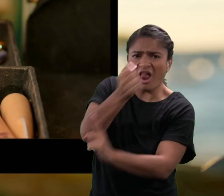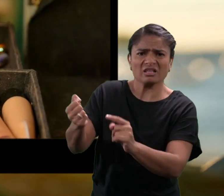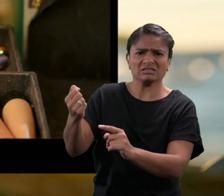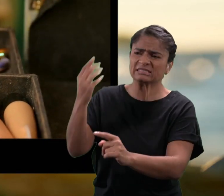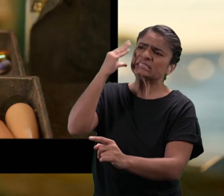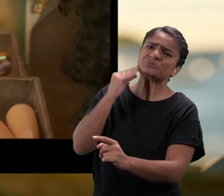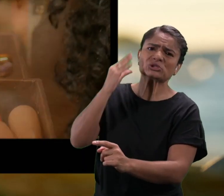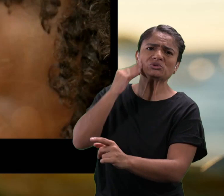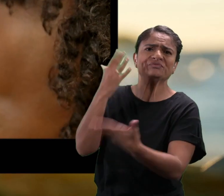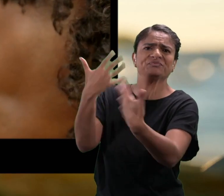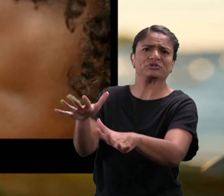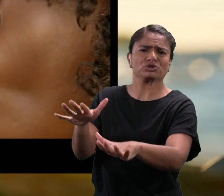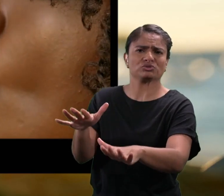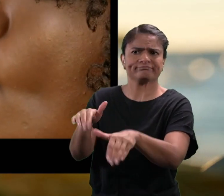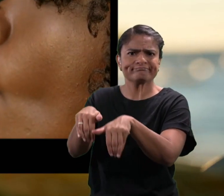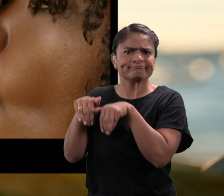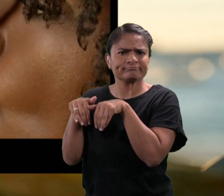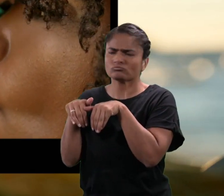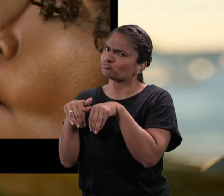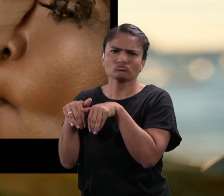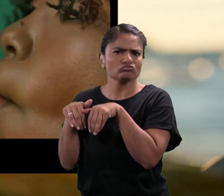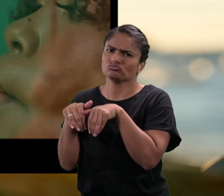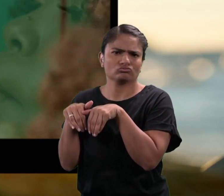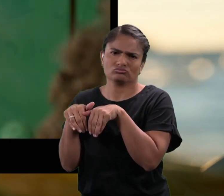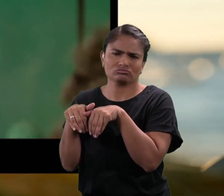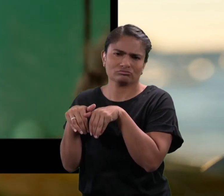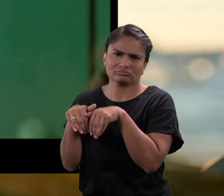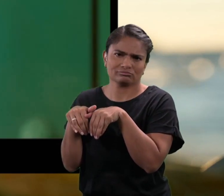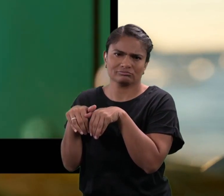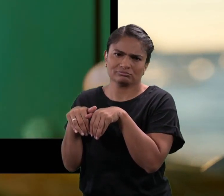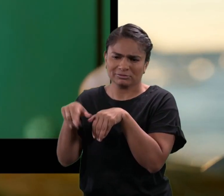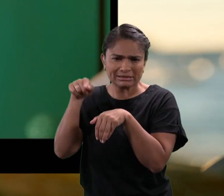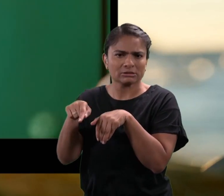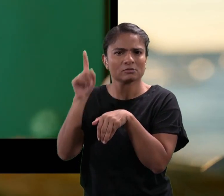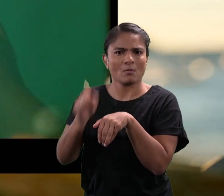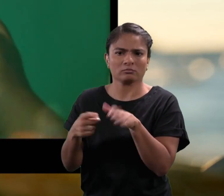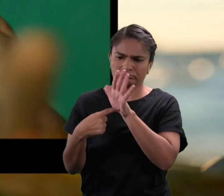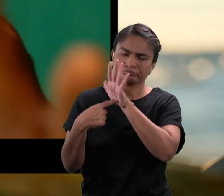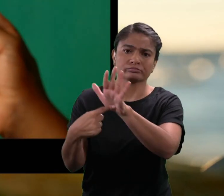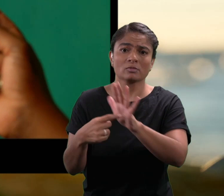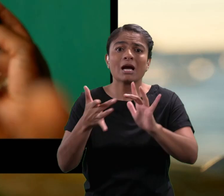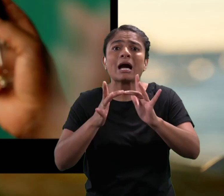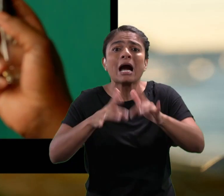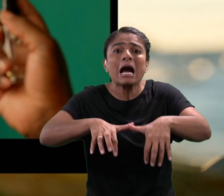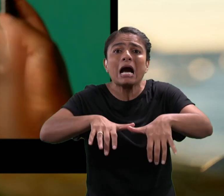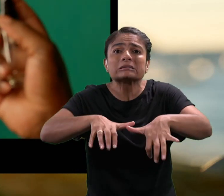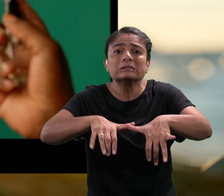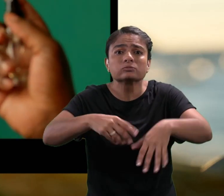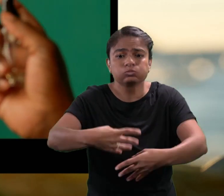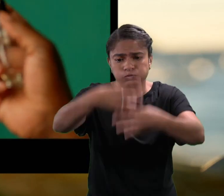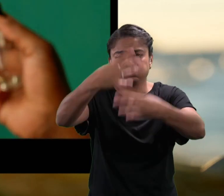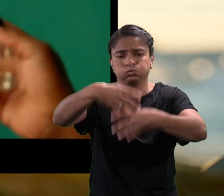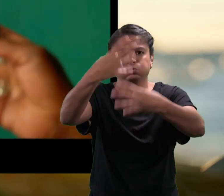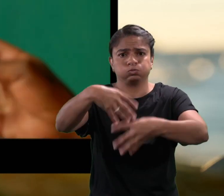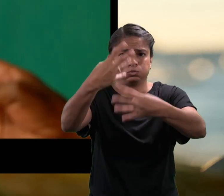singazifihli i-sexual violences esizi-experienceayo or i-sexual experiences zethu singazifihli, you know, or singasebenzisi